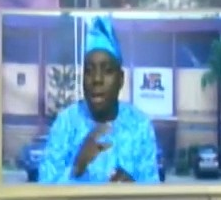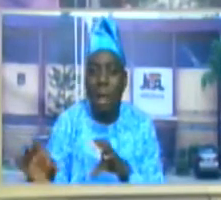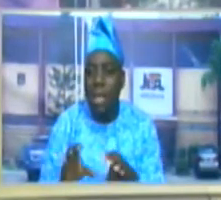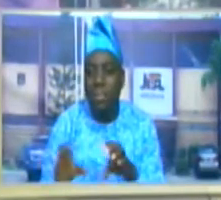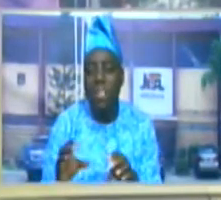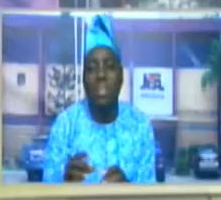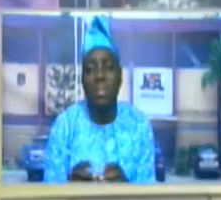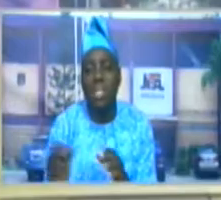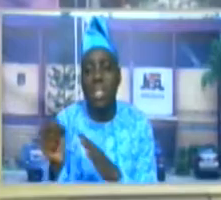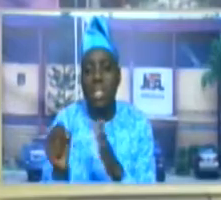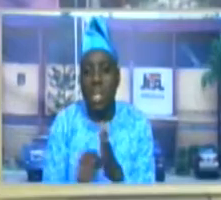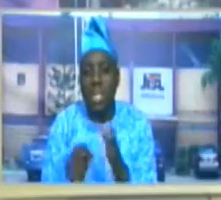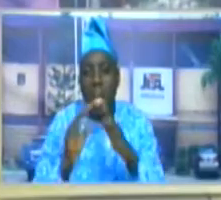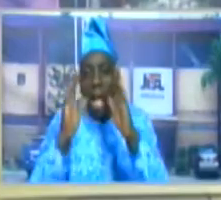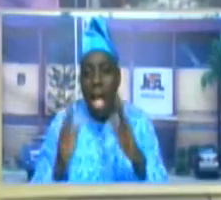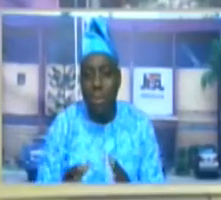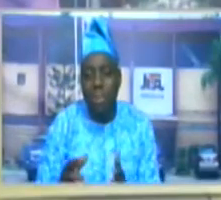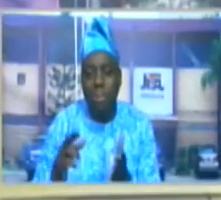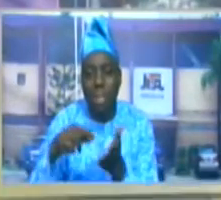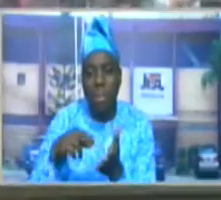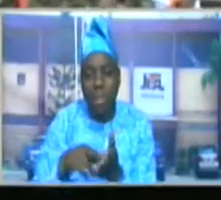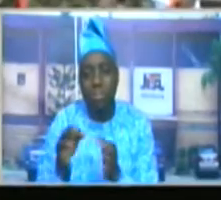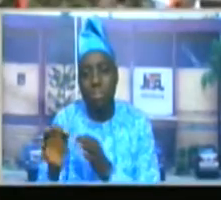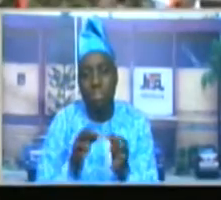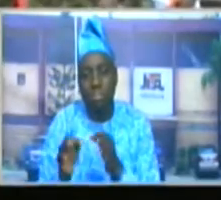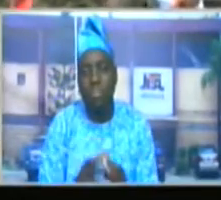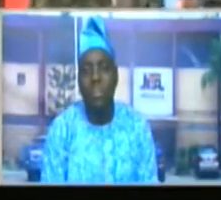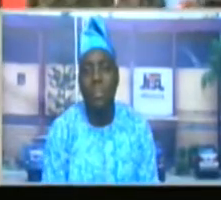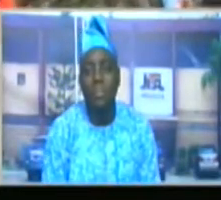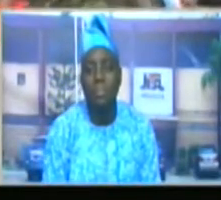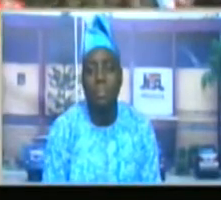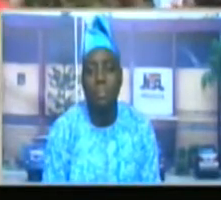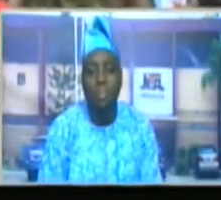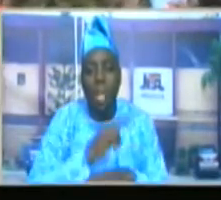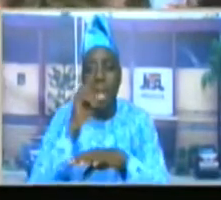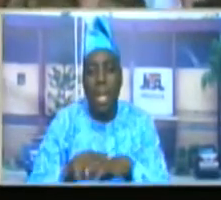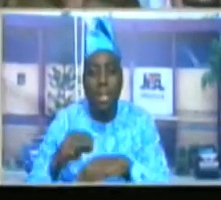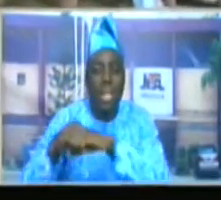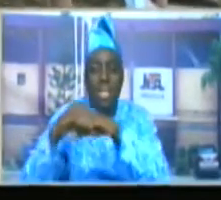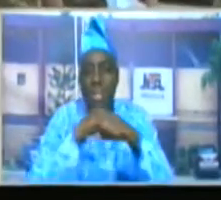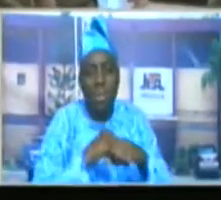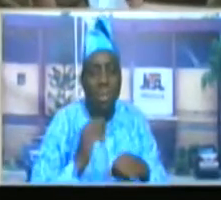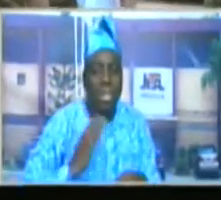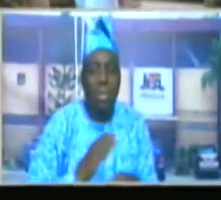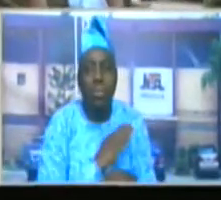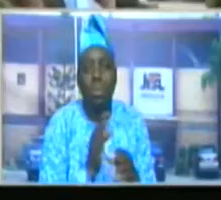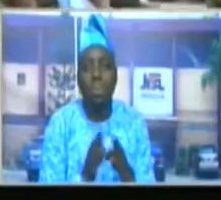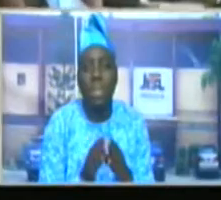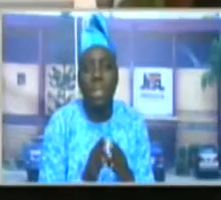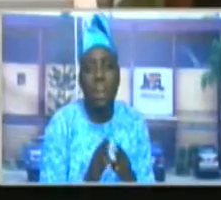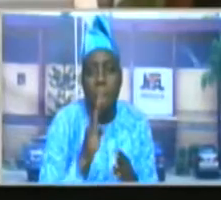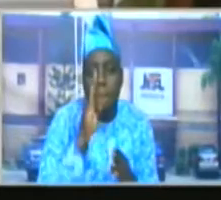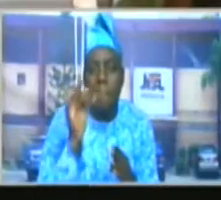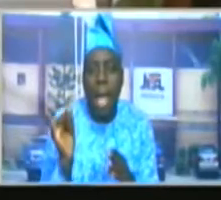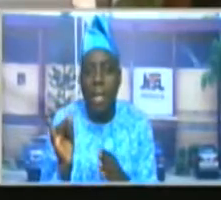House correspondent Adamu Sambu has the reports. The National Security Council meeting summoned by President Muhammadu